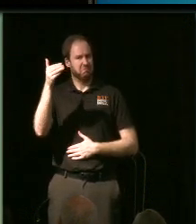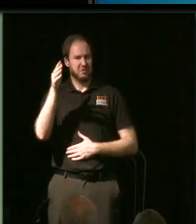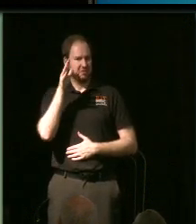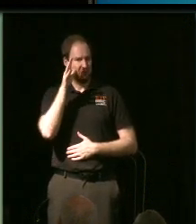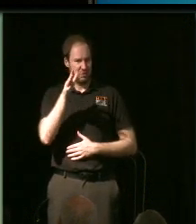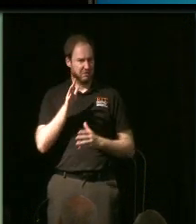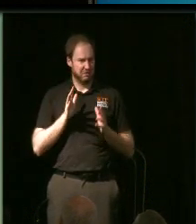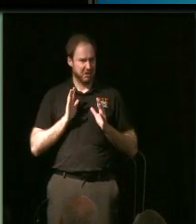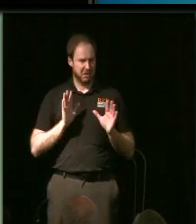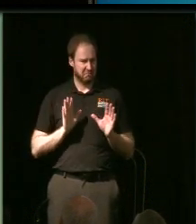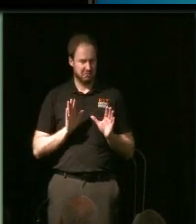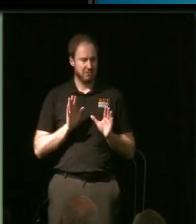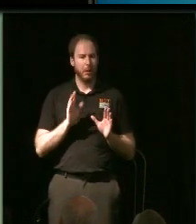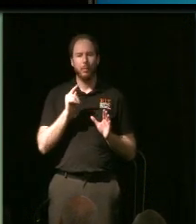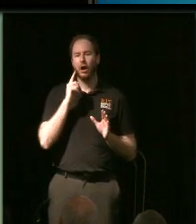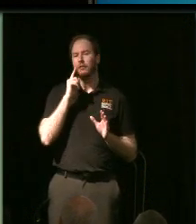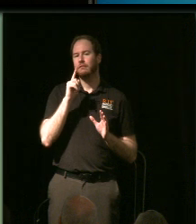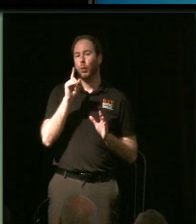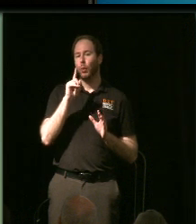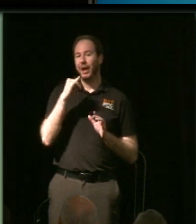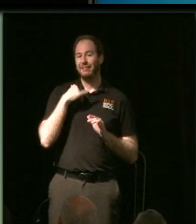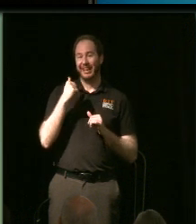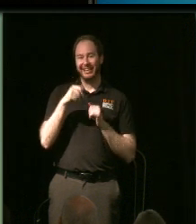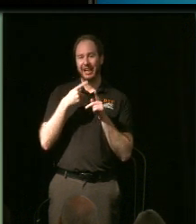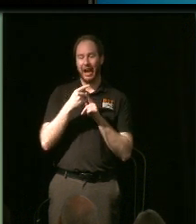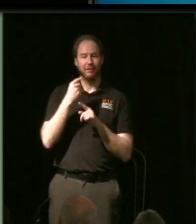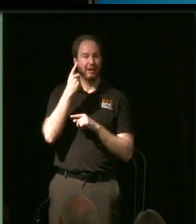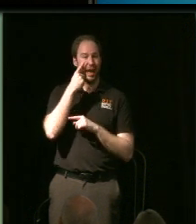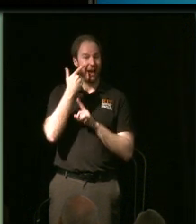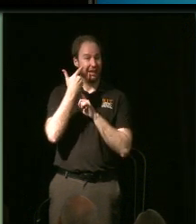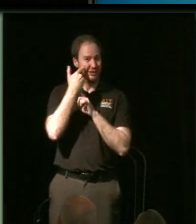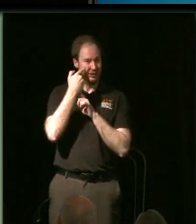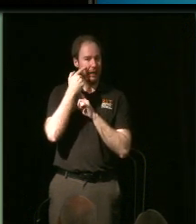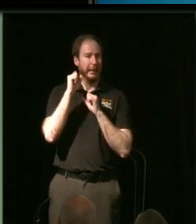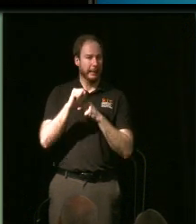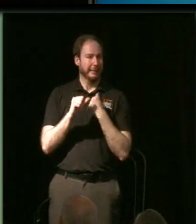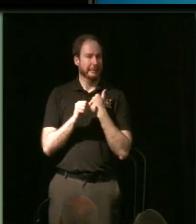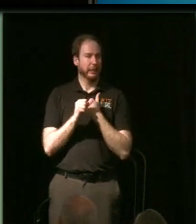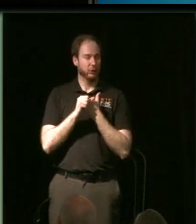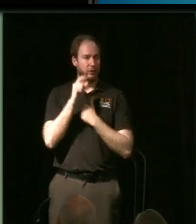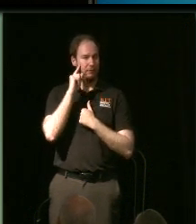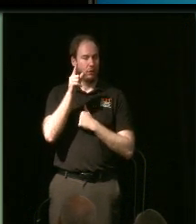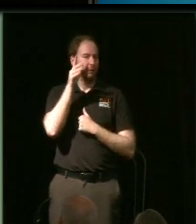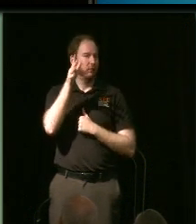future trial, most likely. It's the ones where we're injecting in the eye where that's an issue.